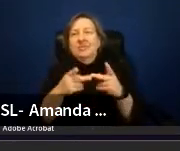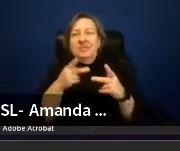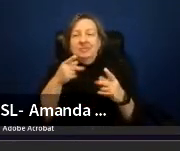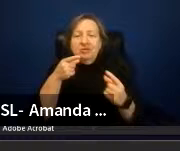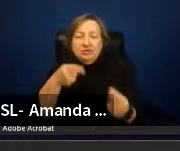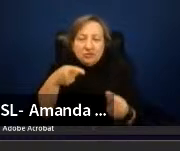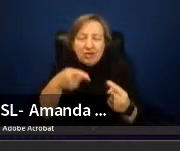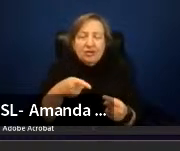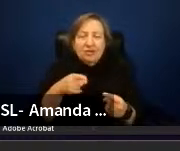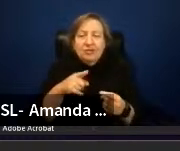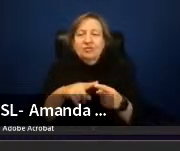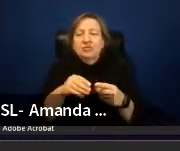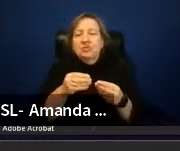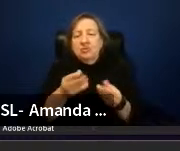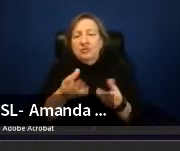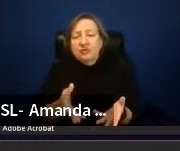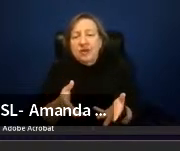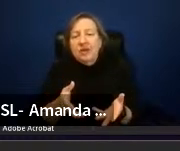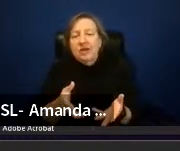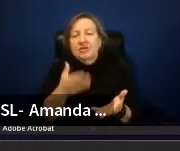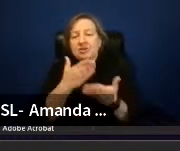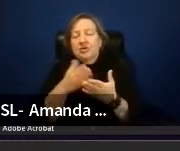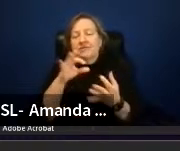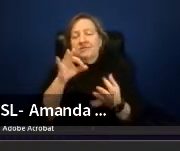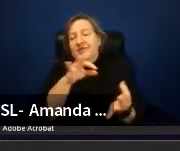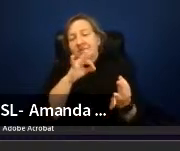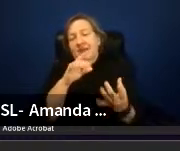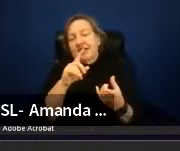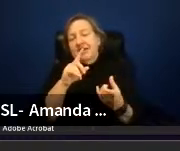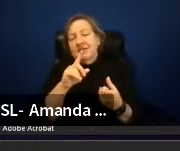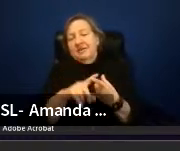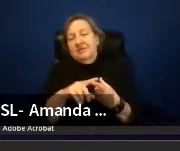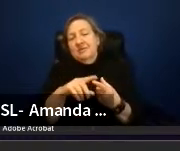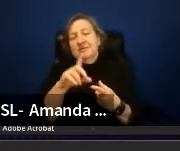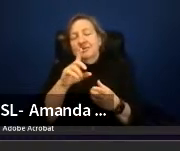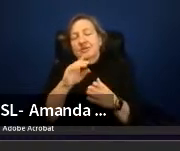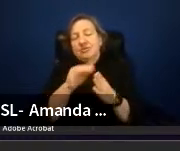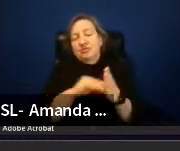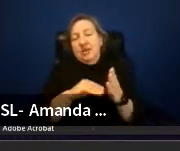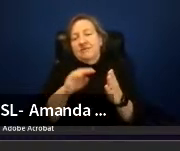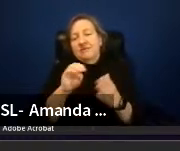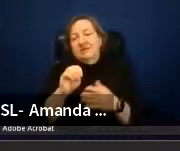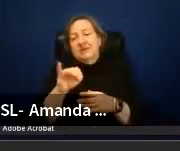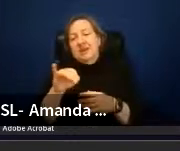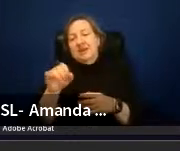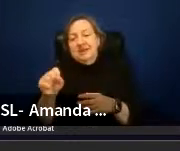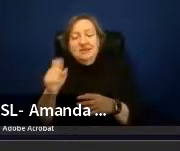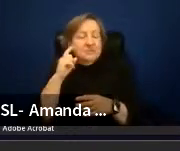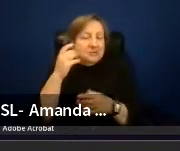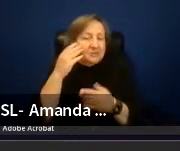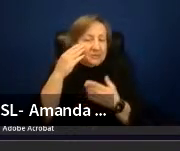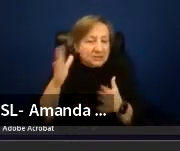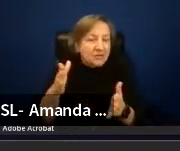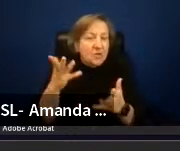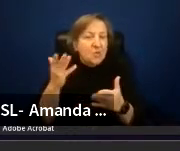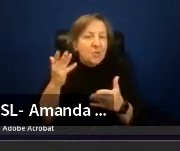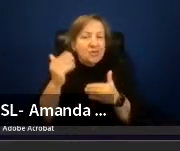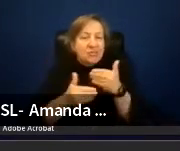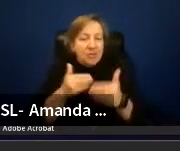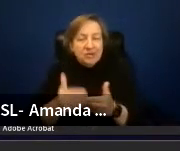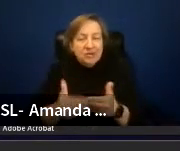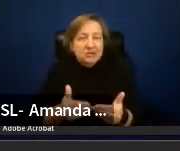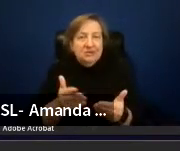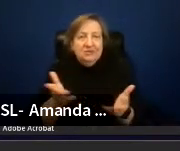in providing cogent feedback to the draft FDIS is just really understanding what is the sort of the process.